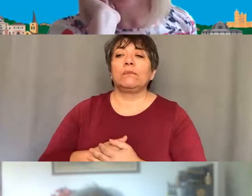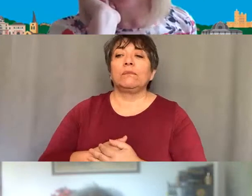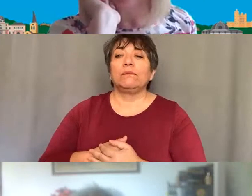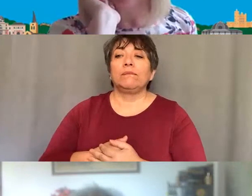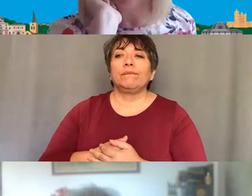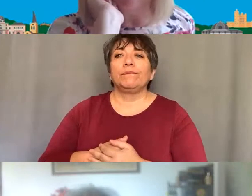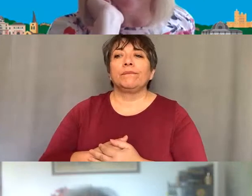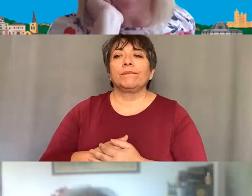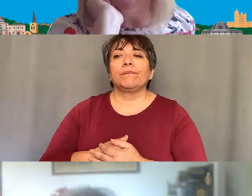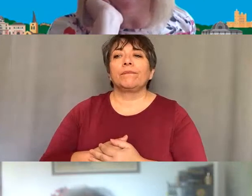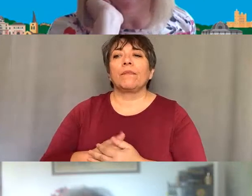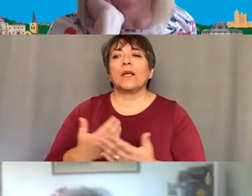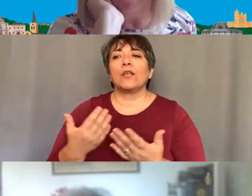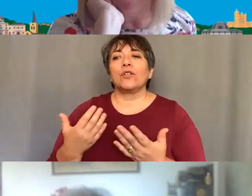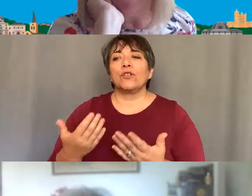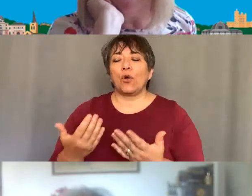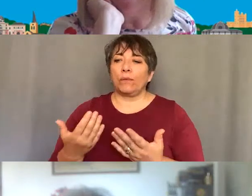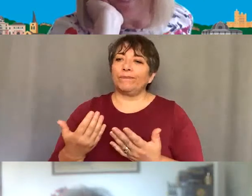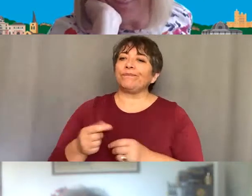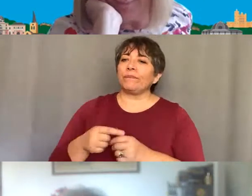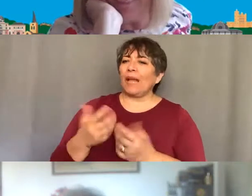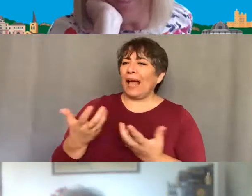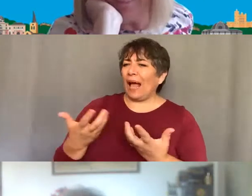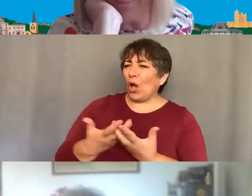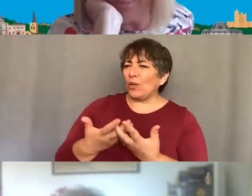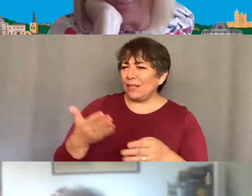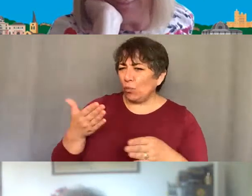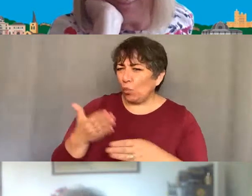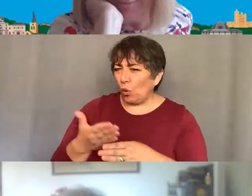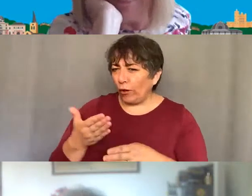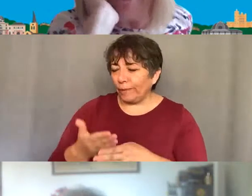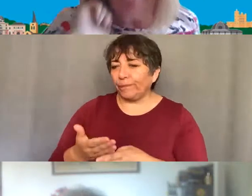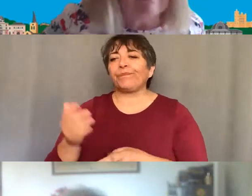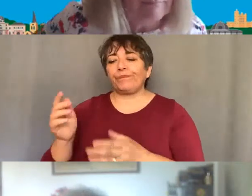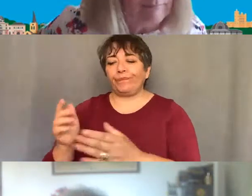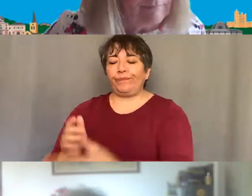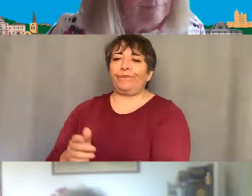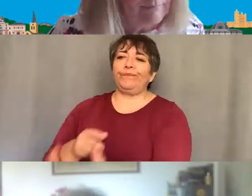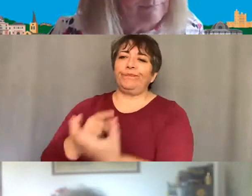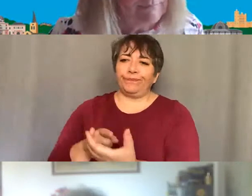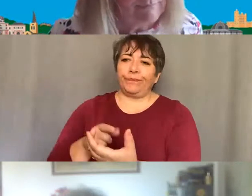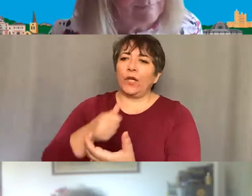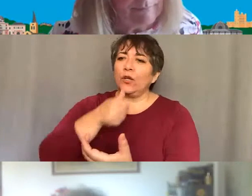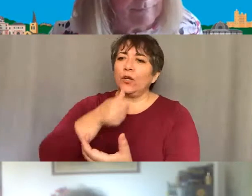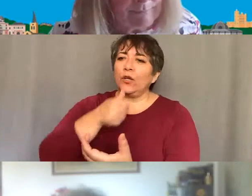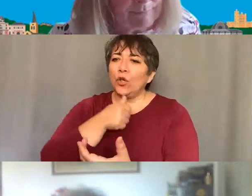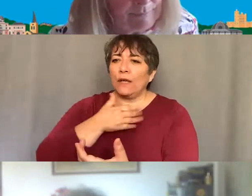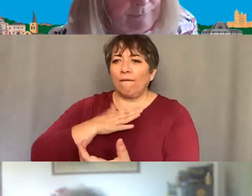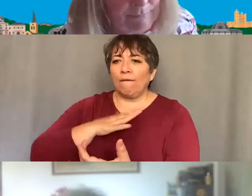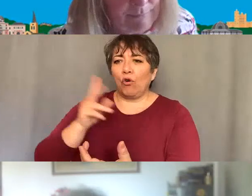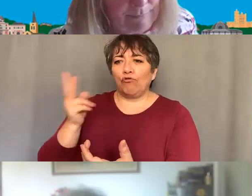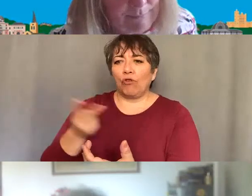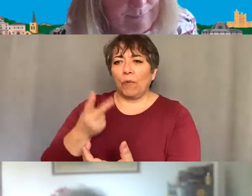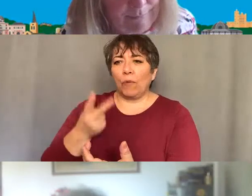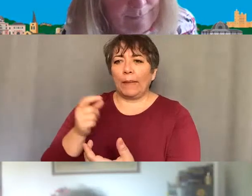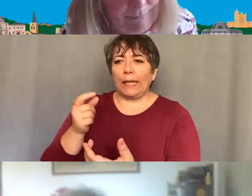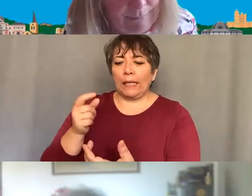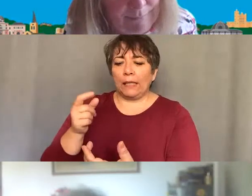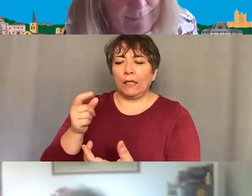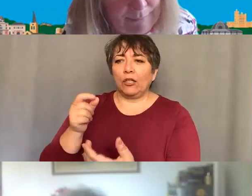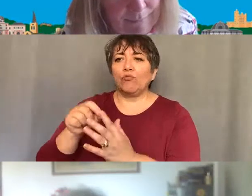how does that work? So any patient that is requesting a repeat prescription via the NHS app, that will then go straight through to the